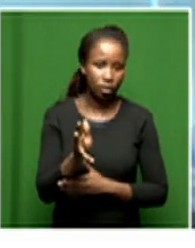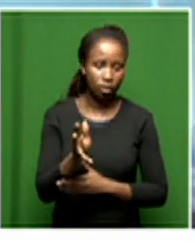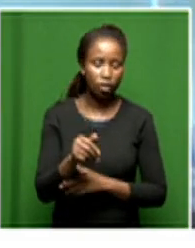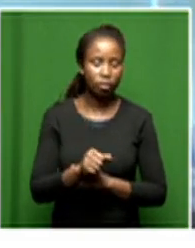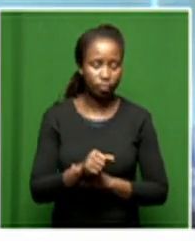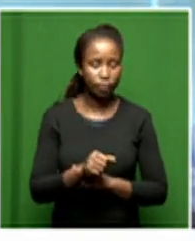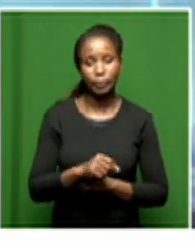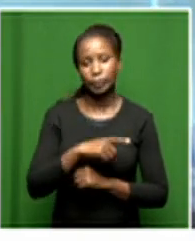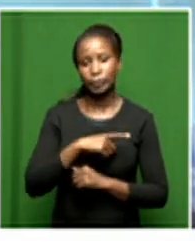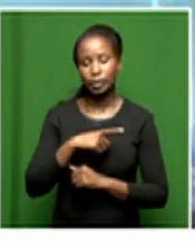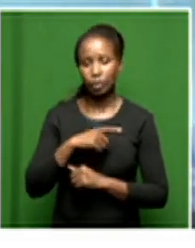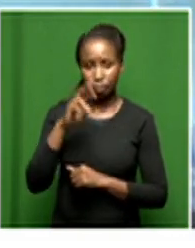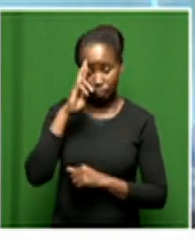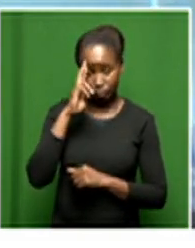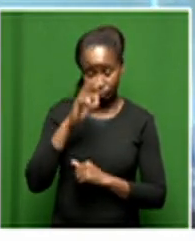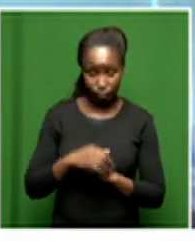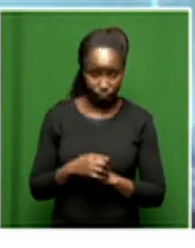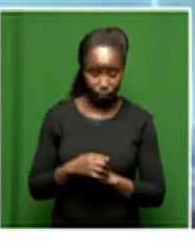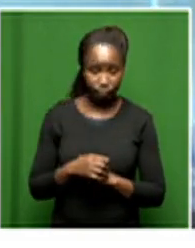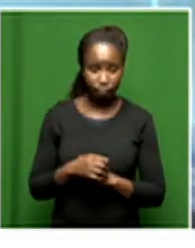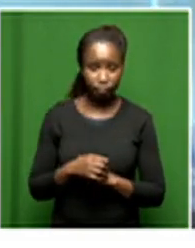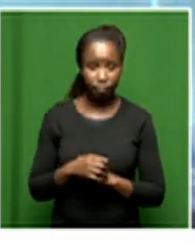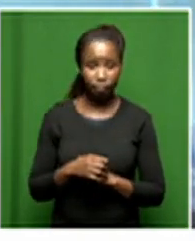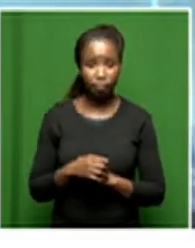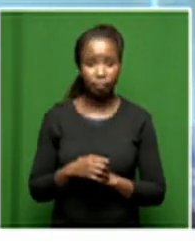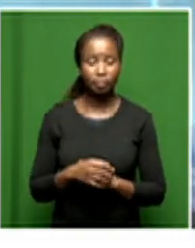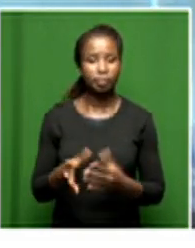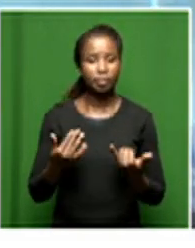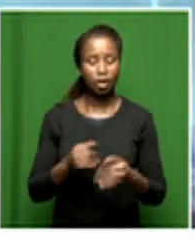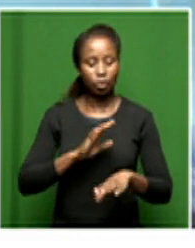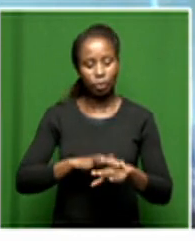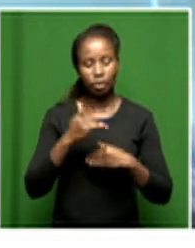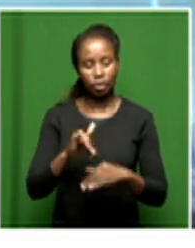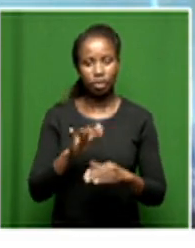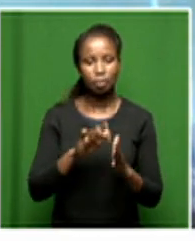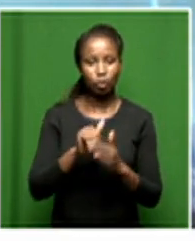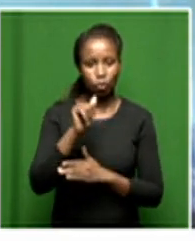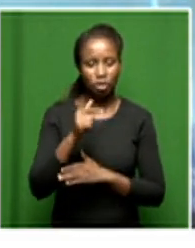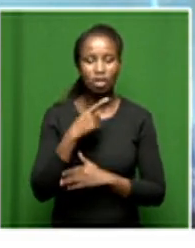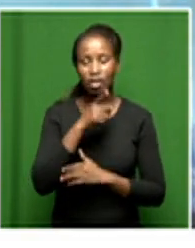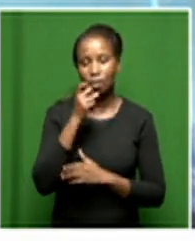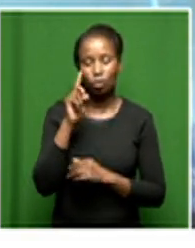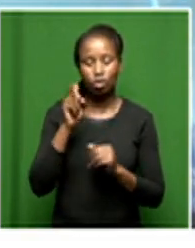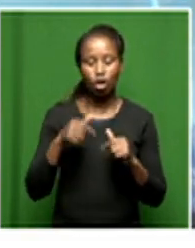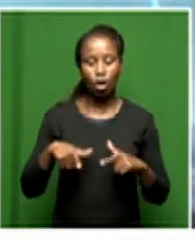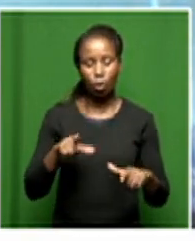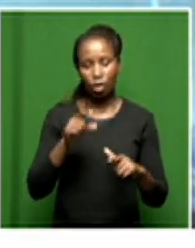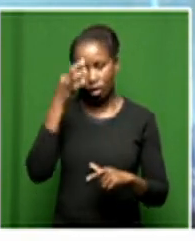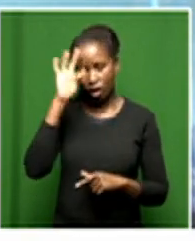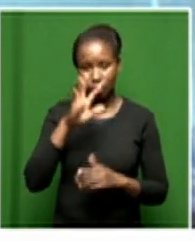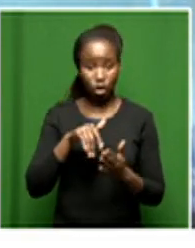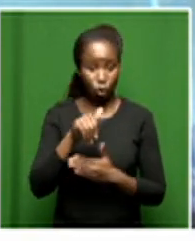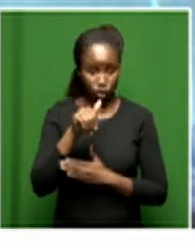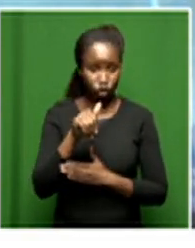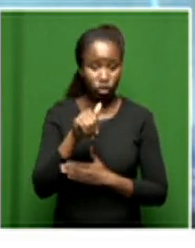momentum. Remember, in America, you have the midterm elections. I call the local government elections in South Africa our